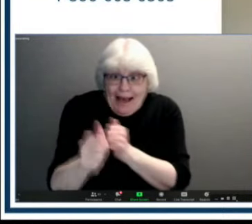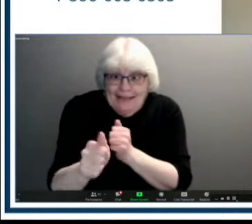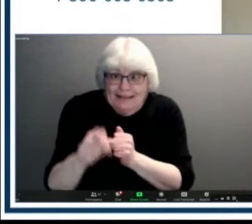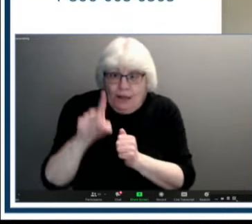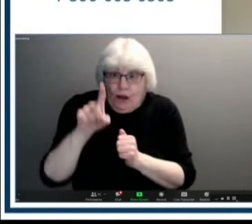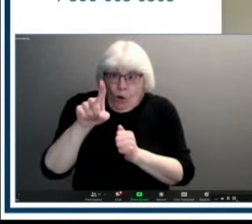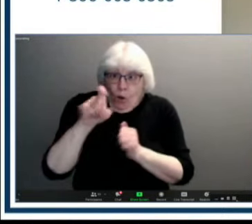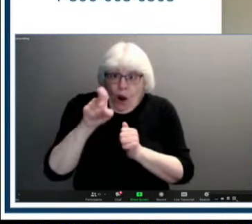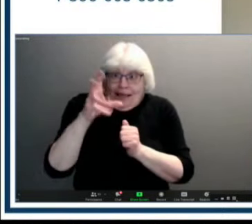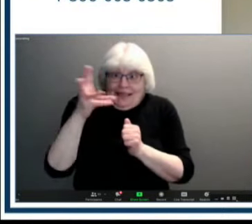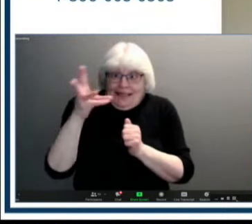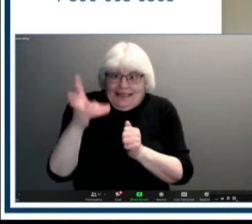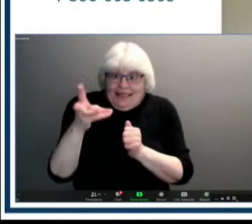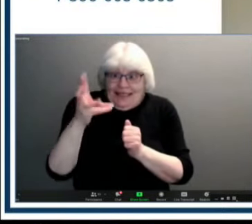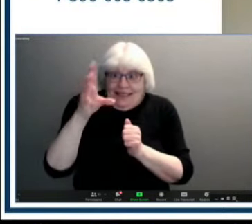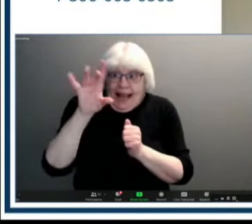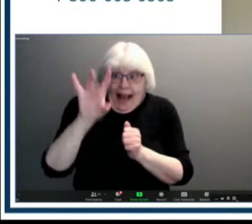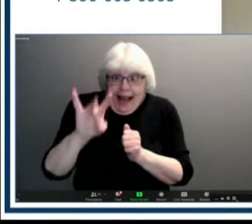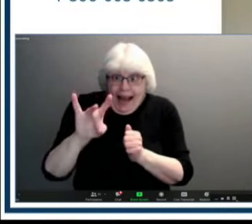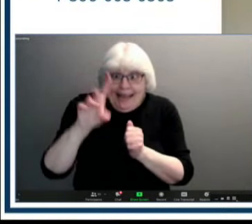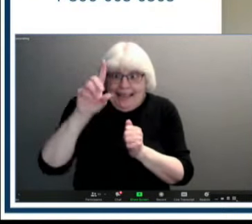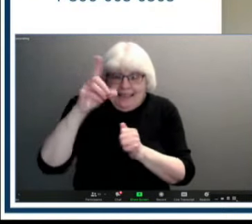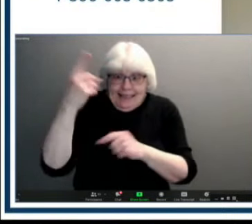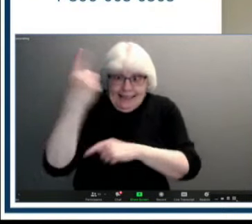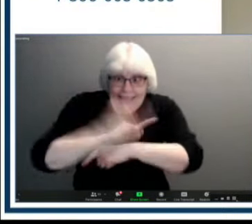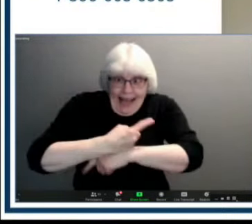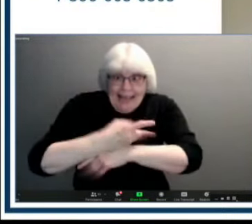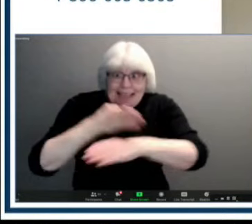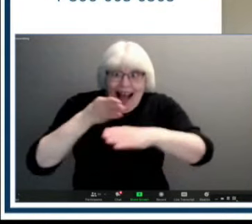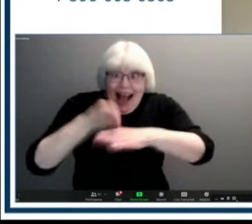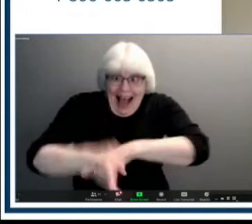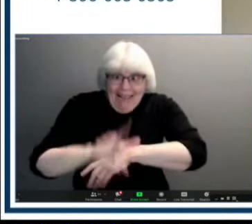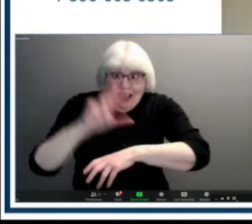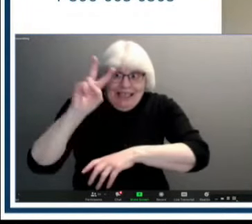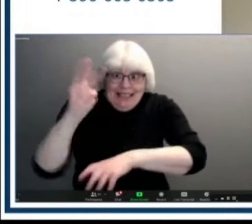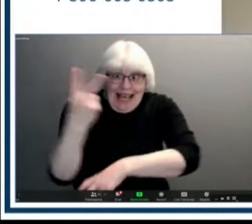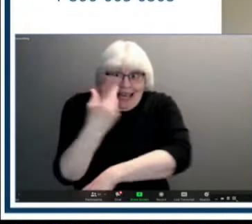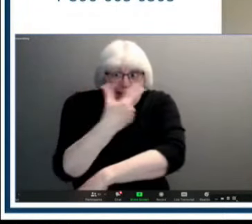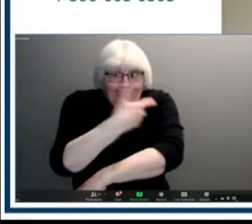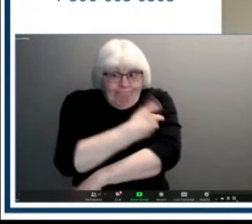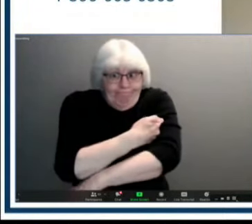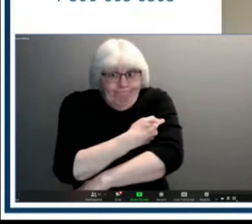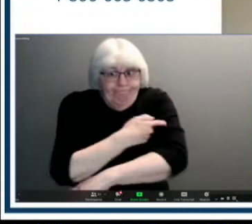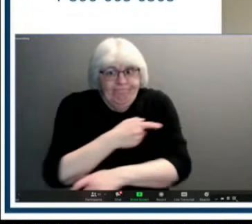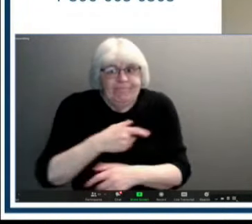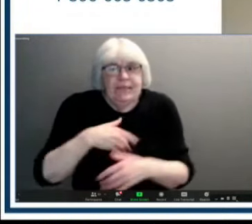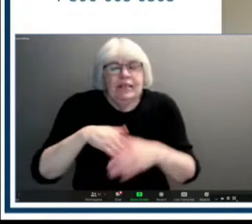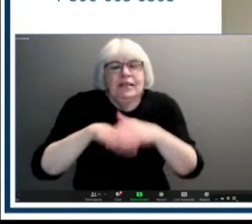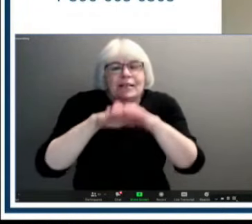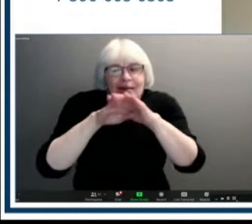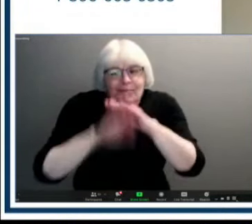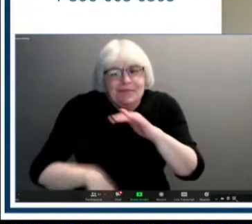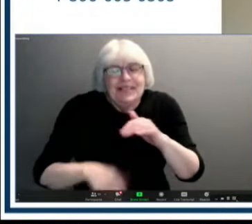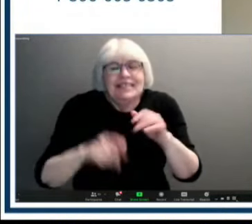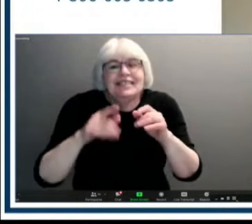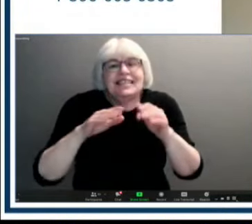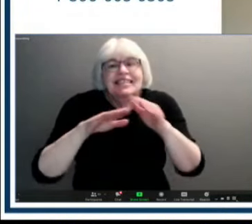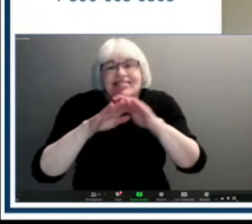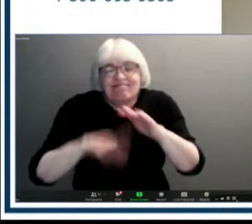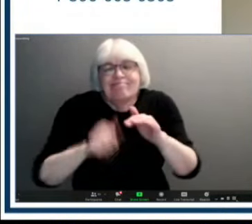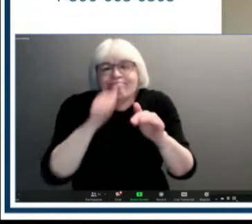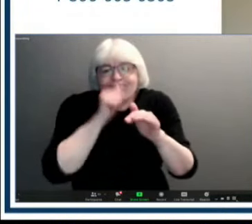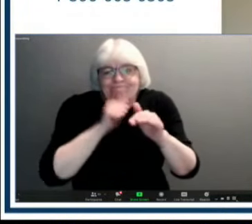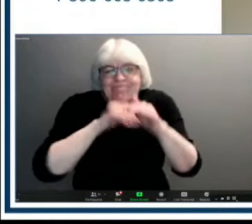asked everybody else, those under 50, to please be patient. We are working as hard as we can to get more vaccines from the